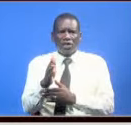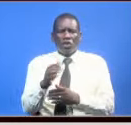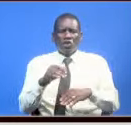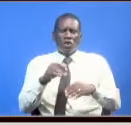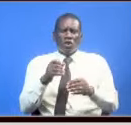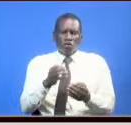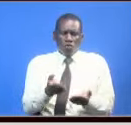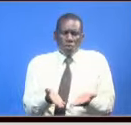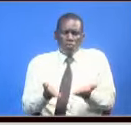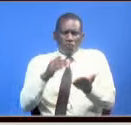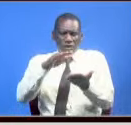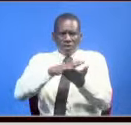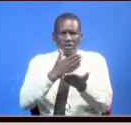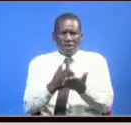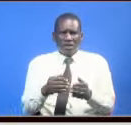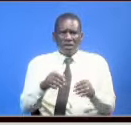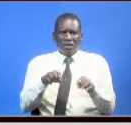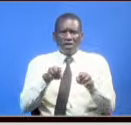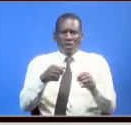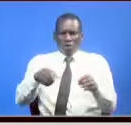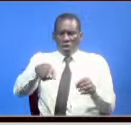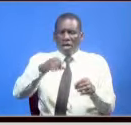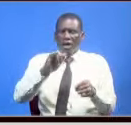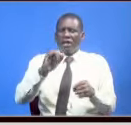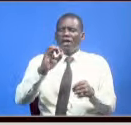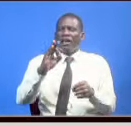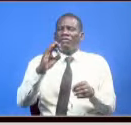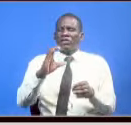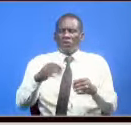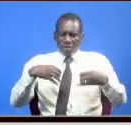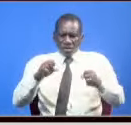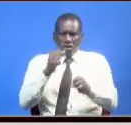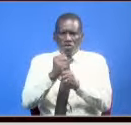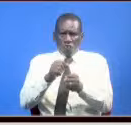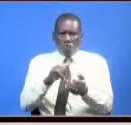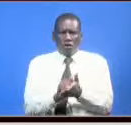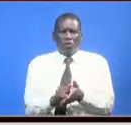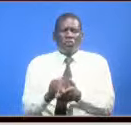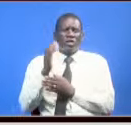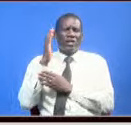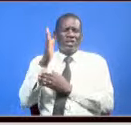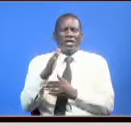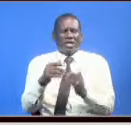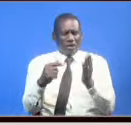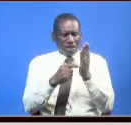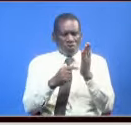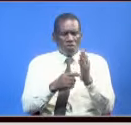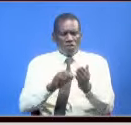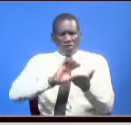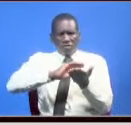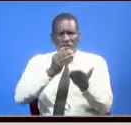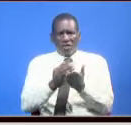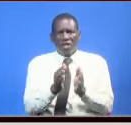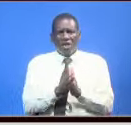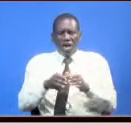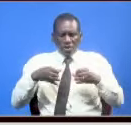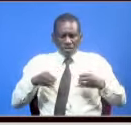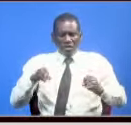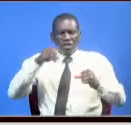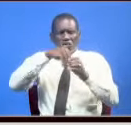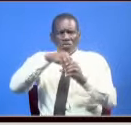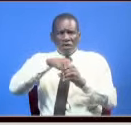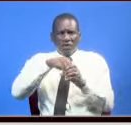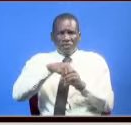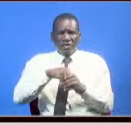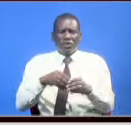sector. At IFC, we're trying to do that with our Disruptive Technology Fund, and we are trying to invest